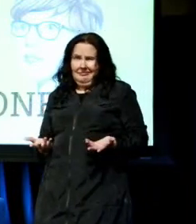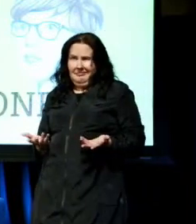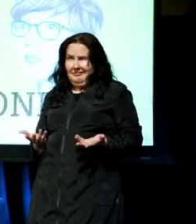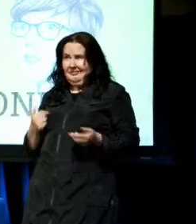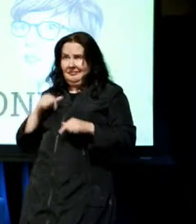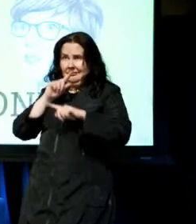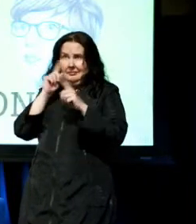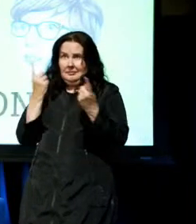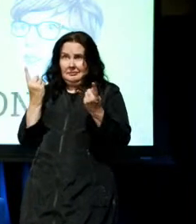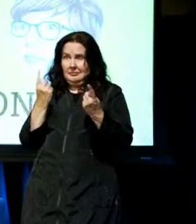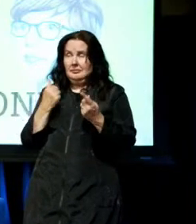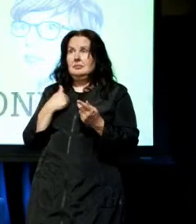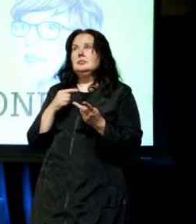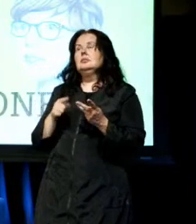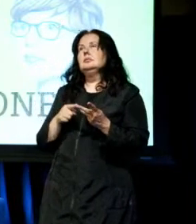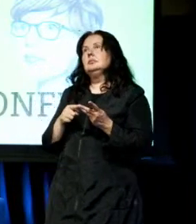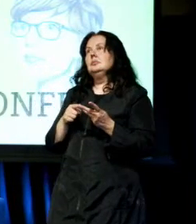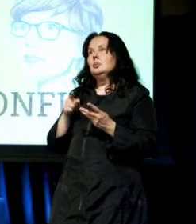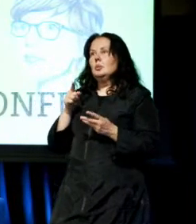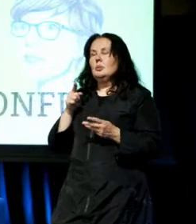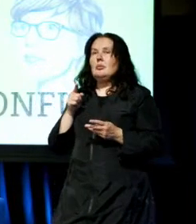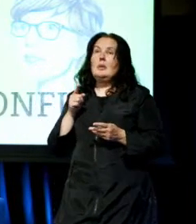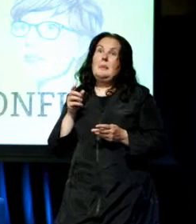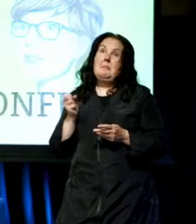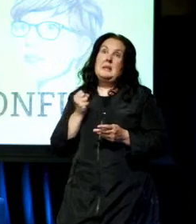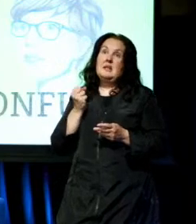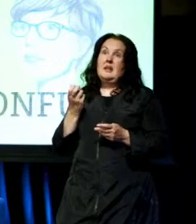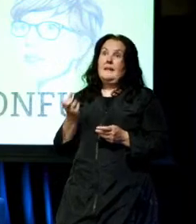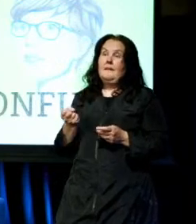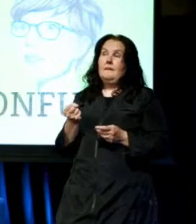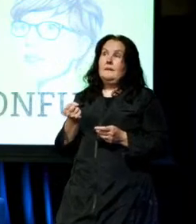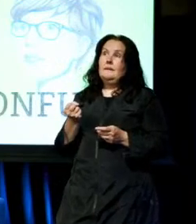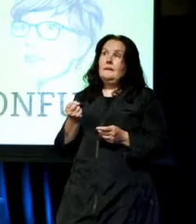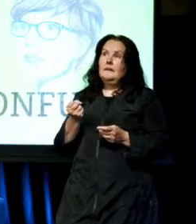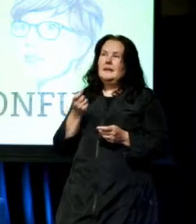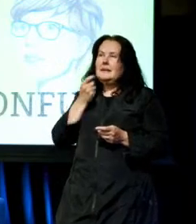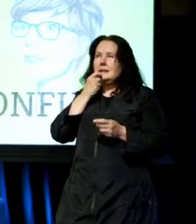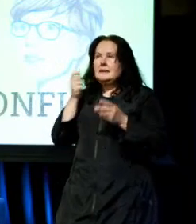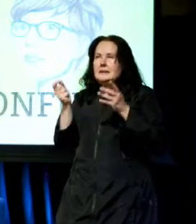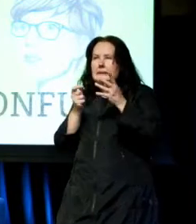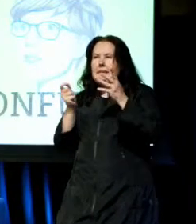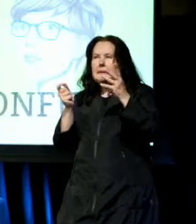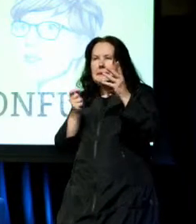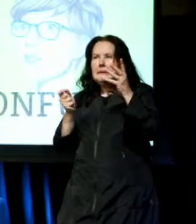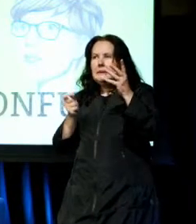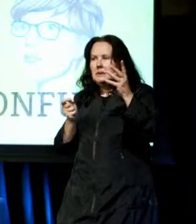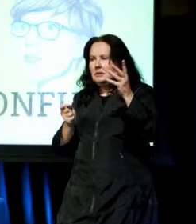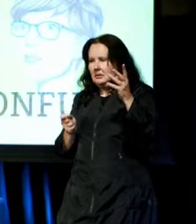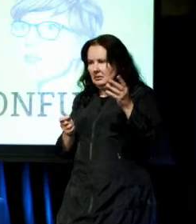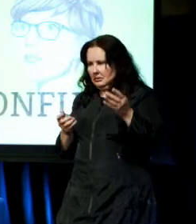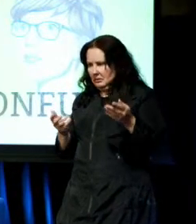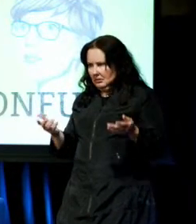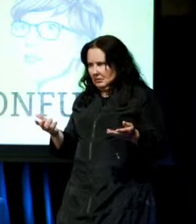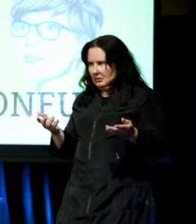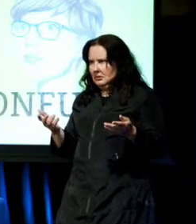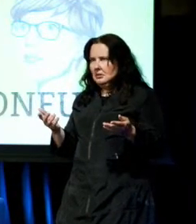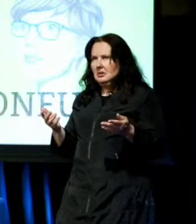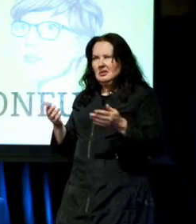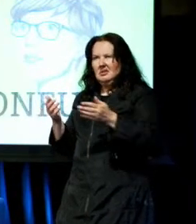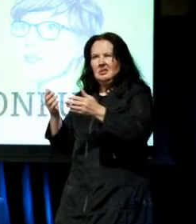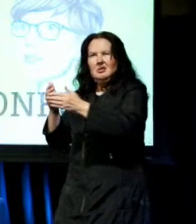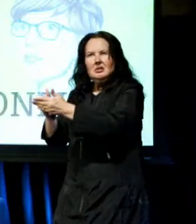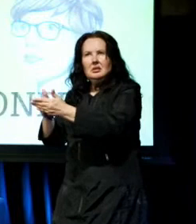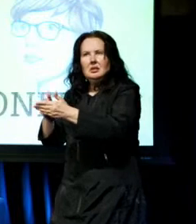do. And you need to, like, these little things. And so I think it is, I think the